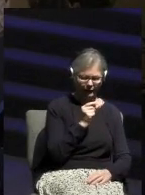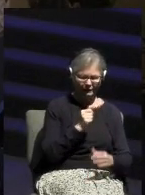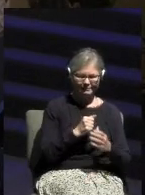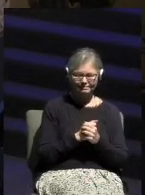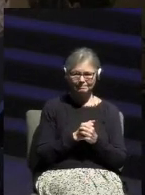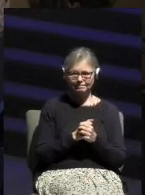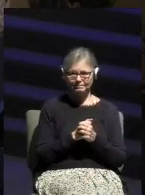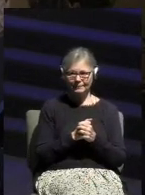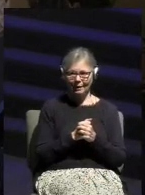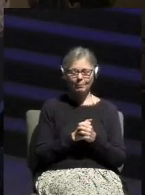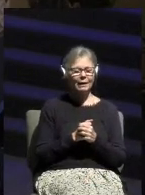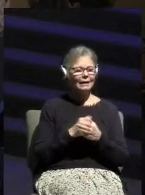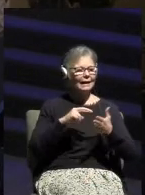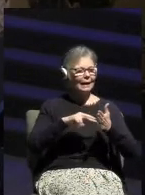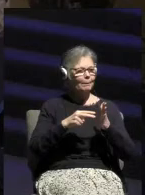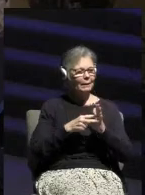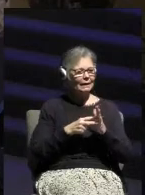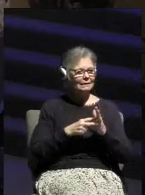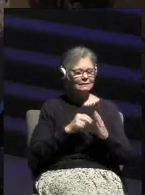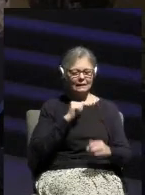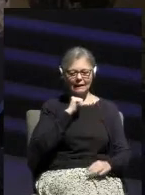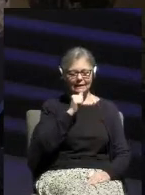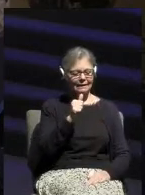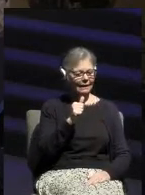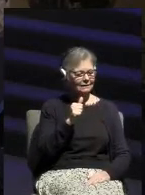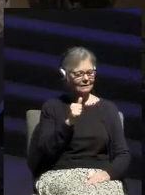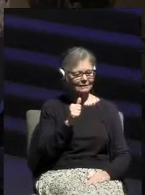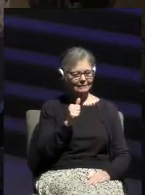of justice. It's non-human, but we're using